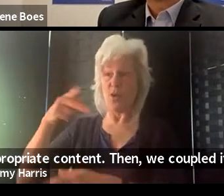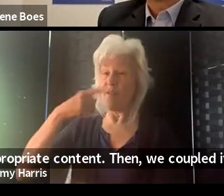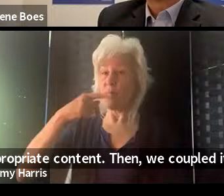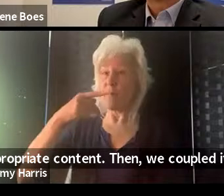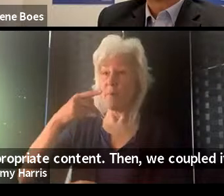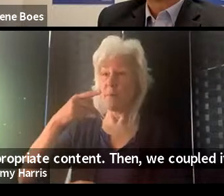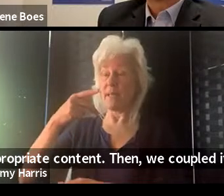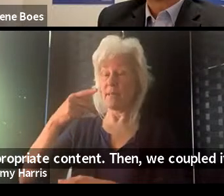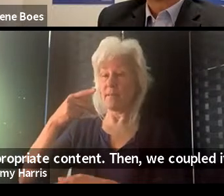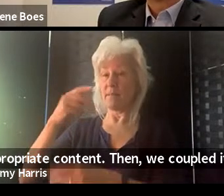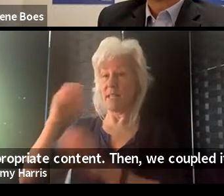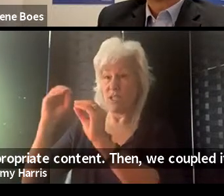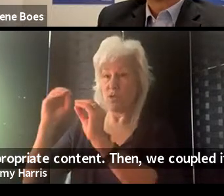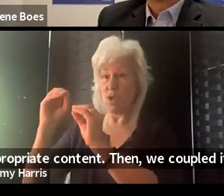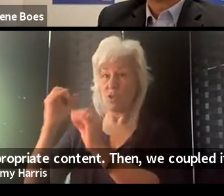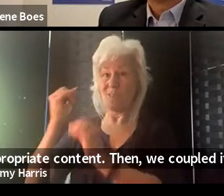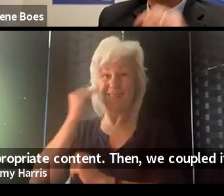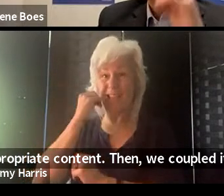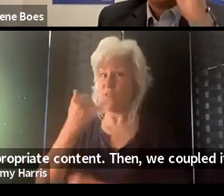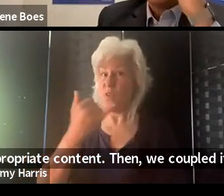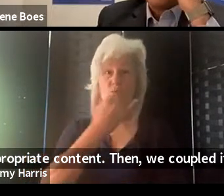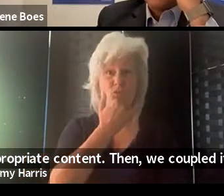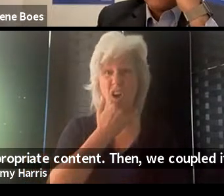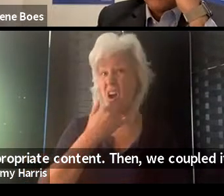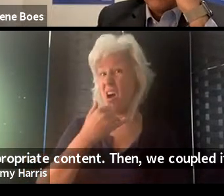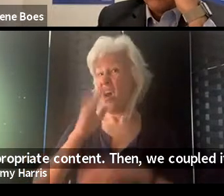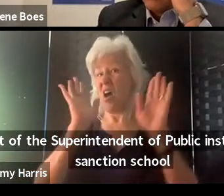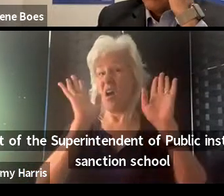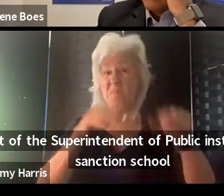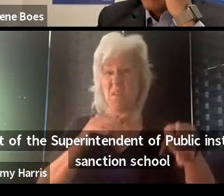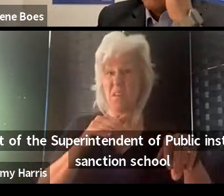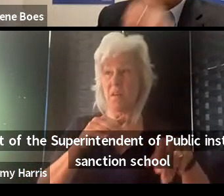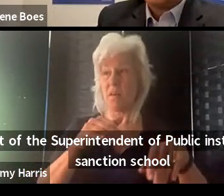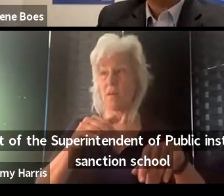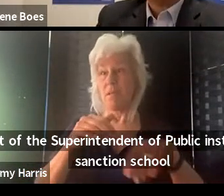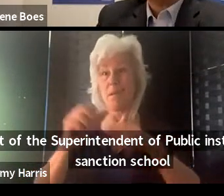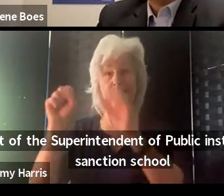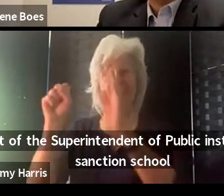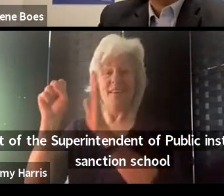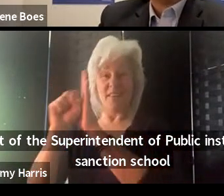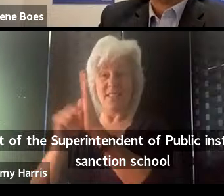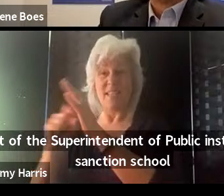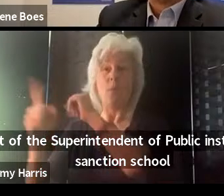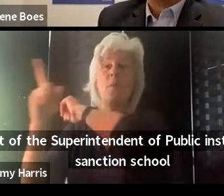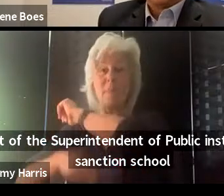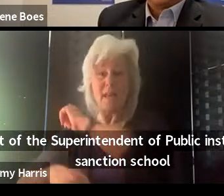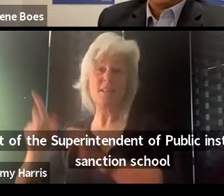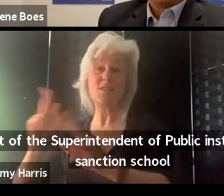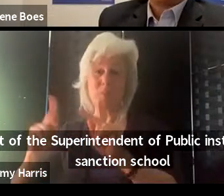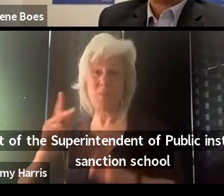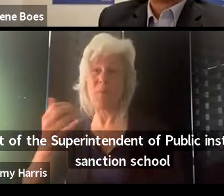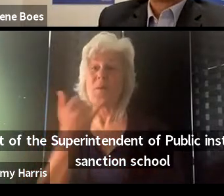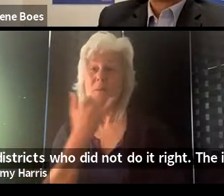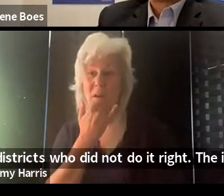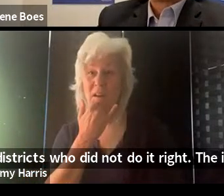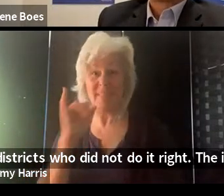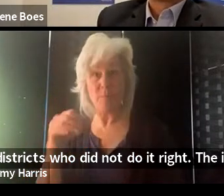right. The idea that the state could punish districts who didn't do it right was